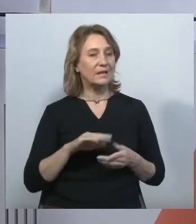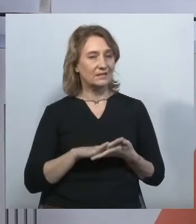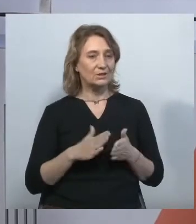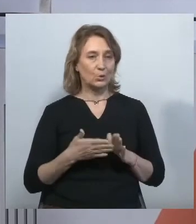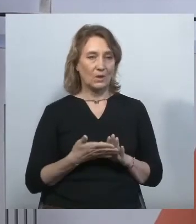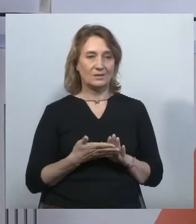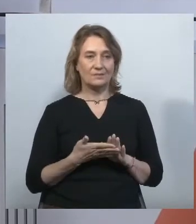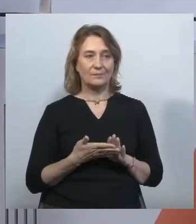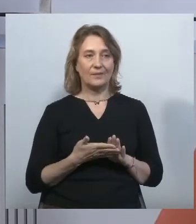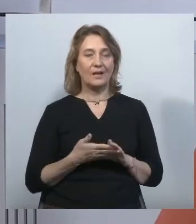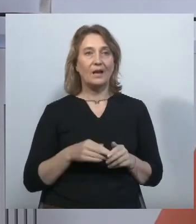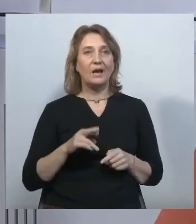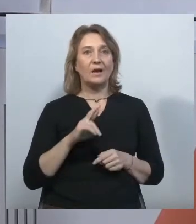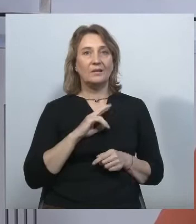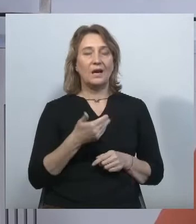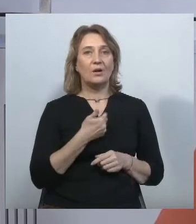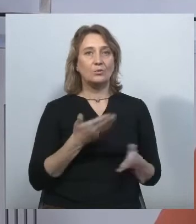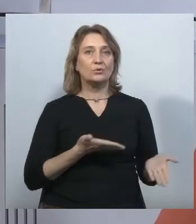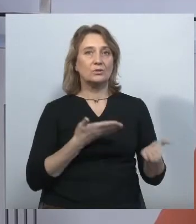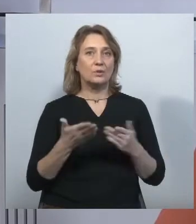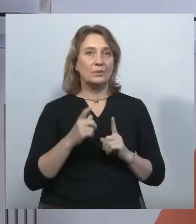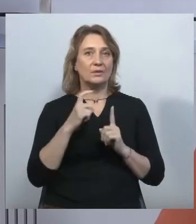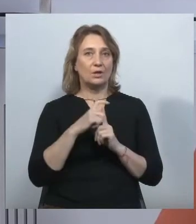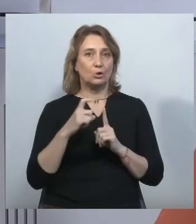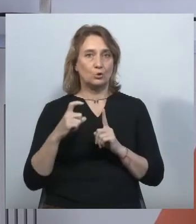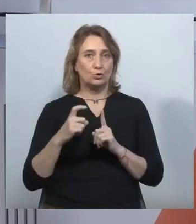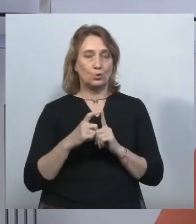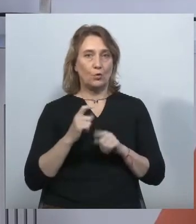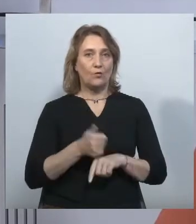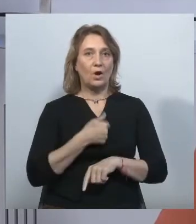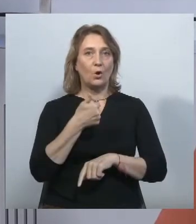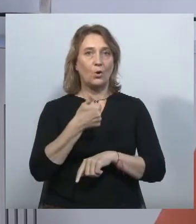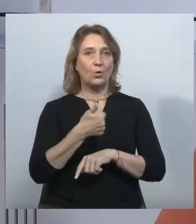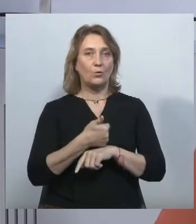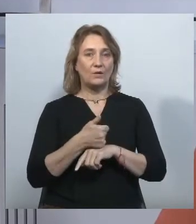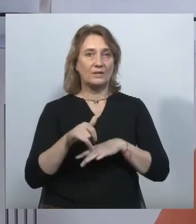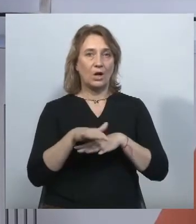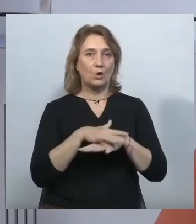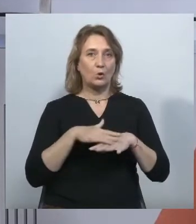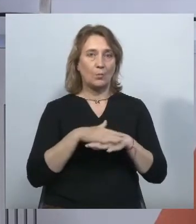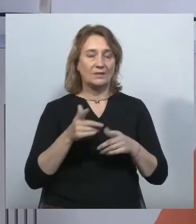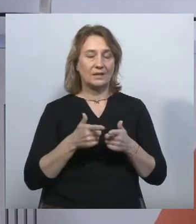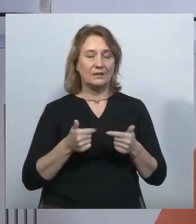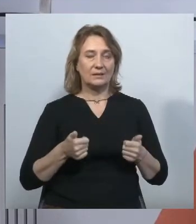So this is the situation. I would like to give floor